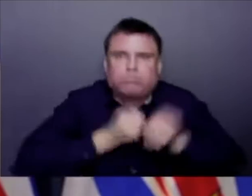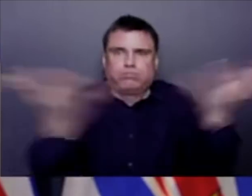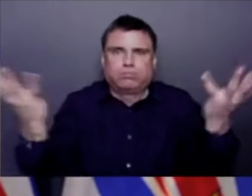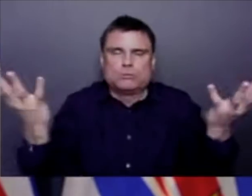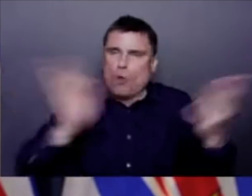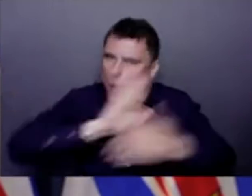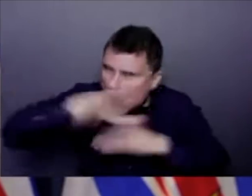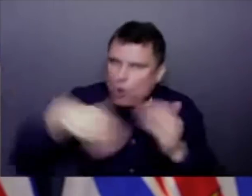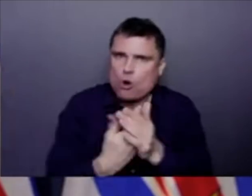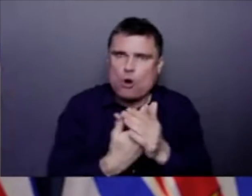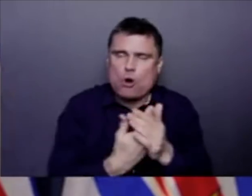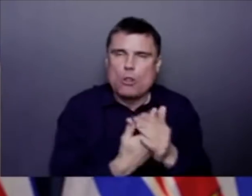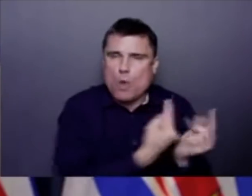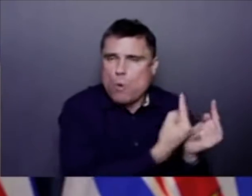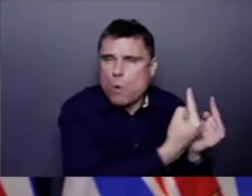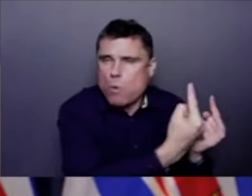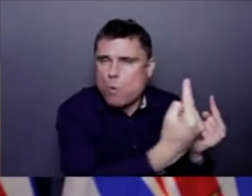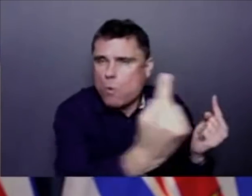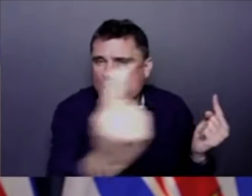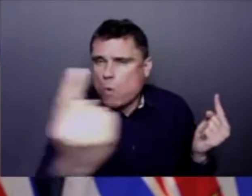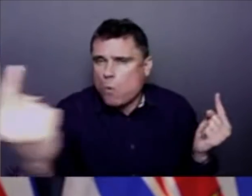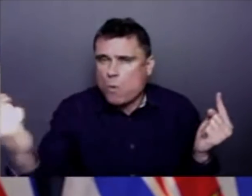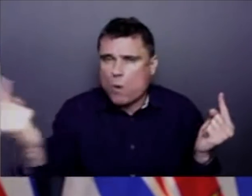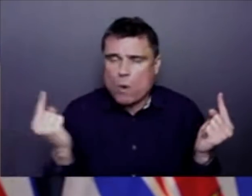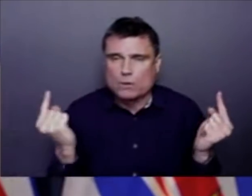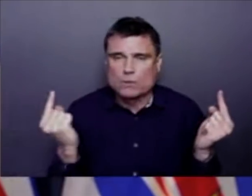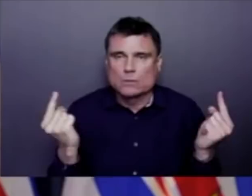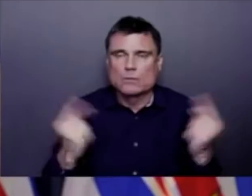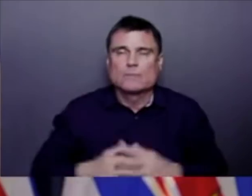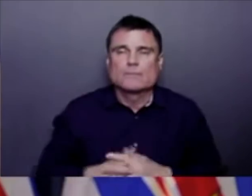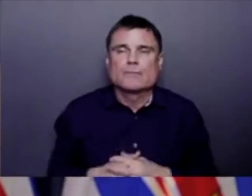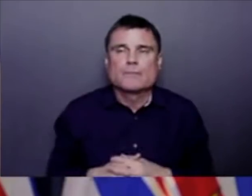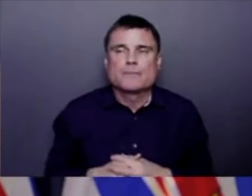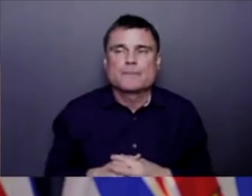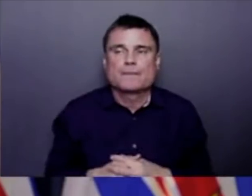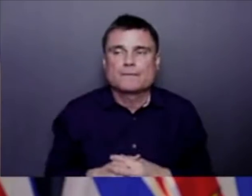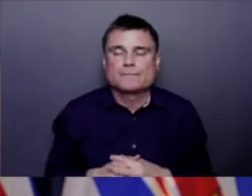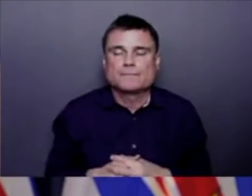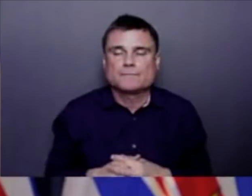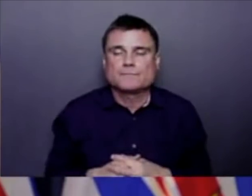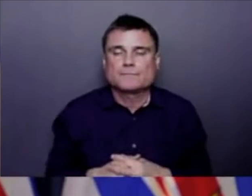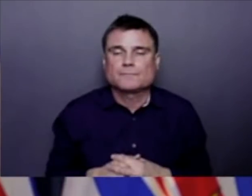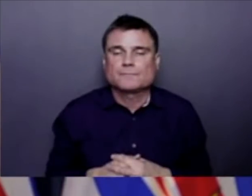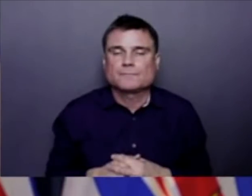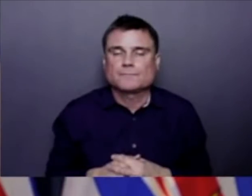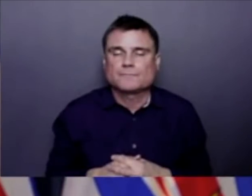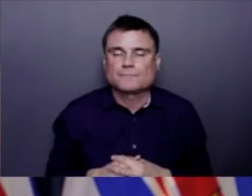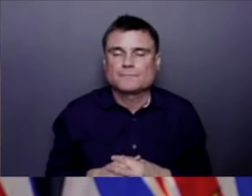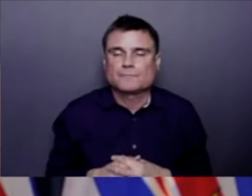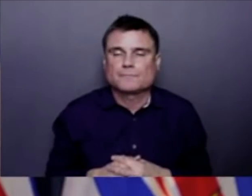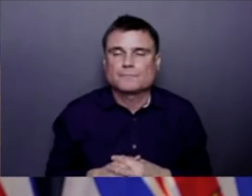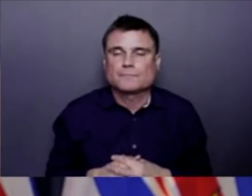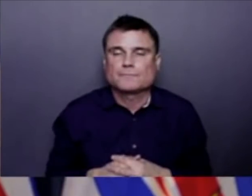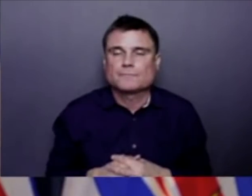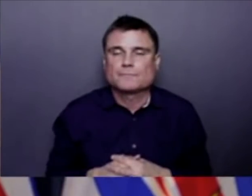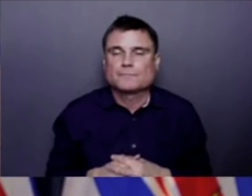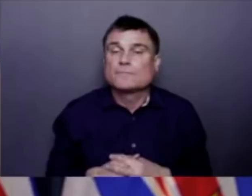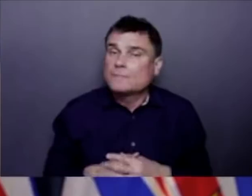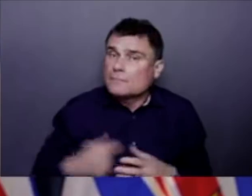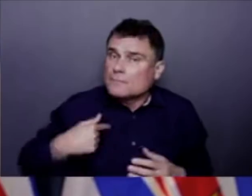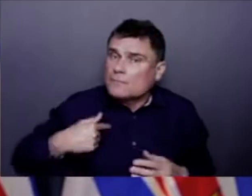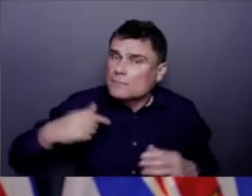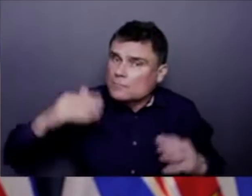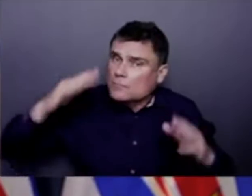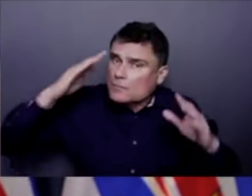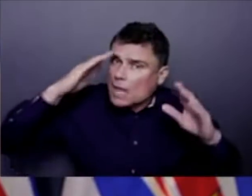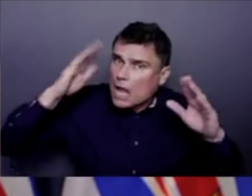demonstrates, I think, the extraordinary commitment. That will be basically all of the Pfizer vaccine we have delivered in the period when it was